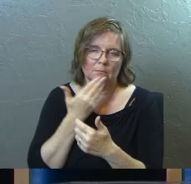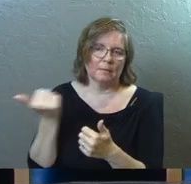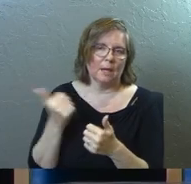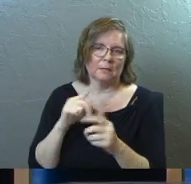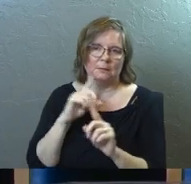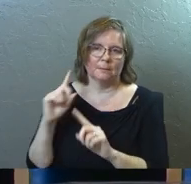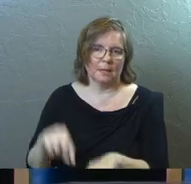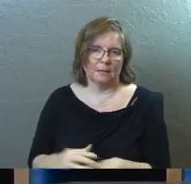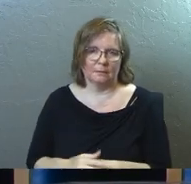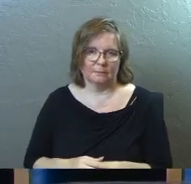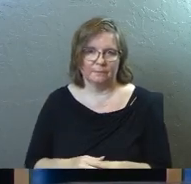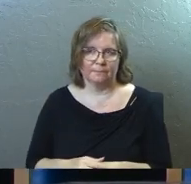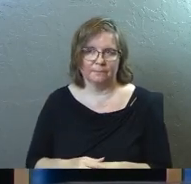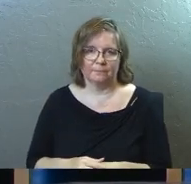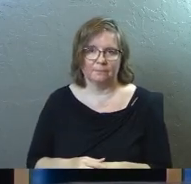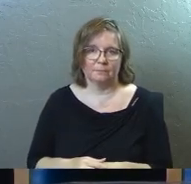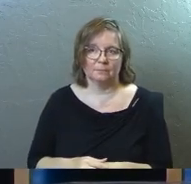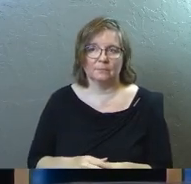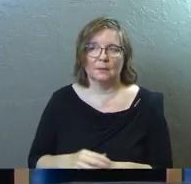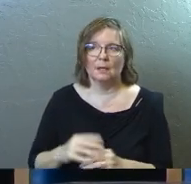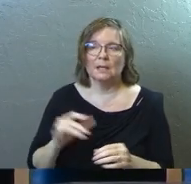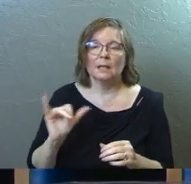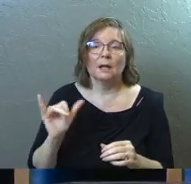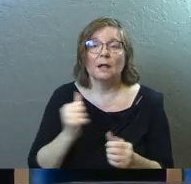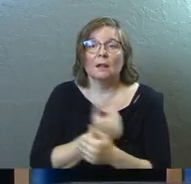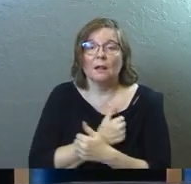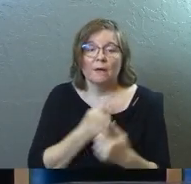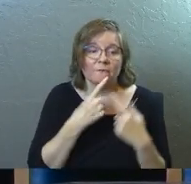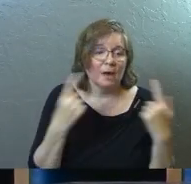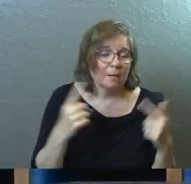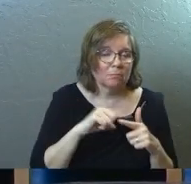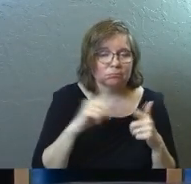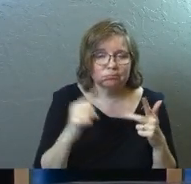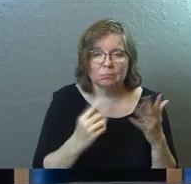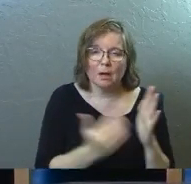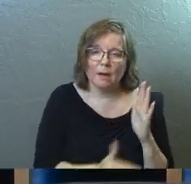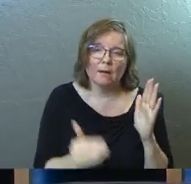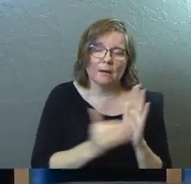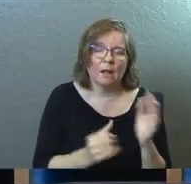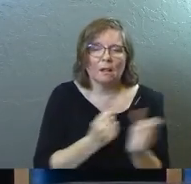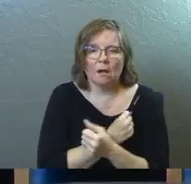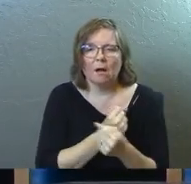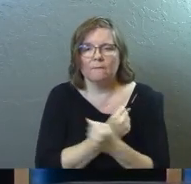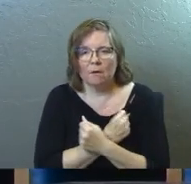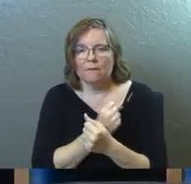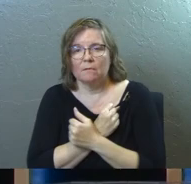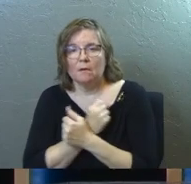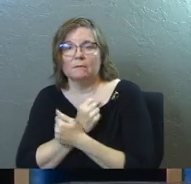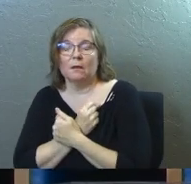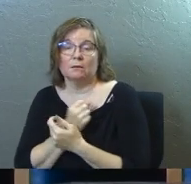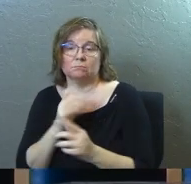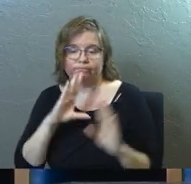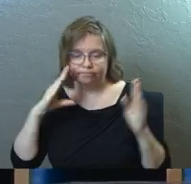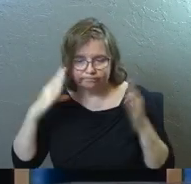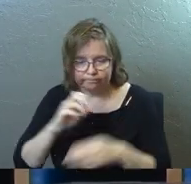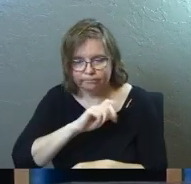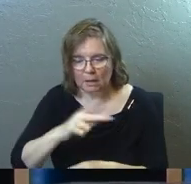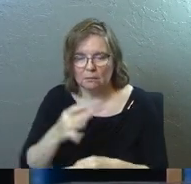There's no greater love than to lay down one's life for a friend. Like, it's just like, love your enemies, all that, like over and over, love, love, love. Get back to what matters